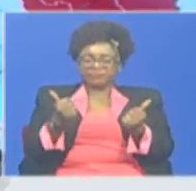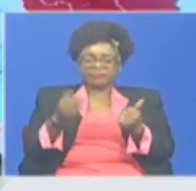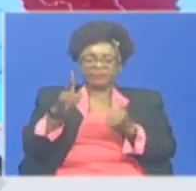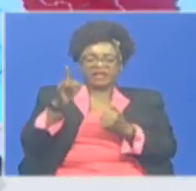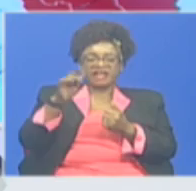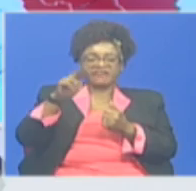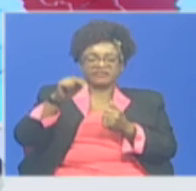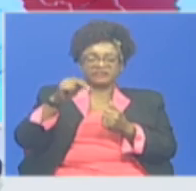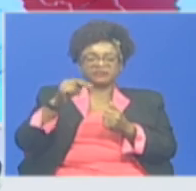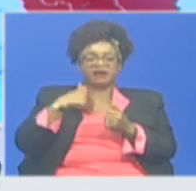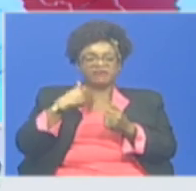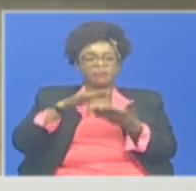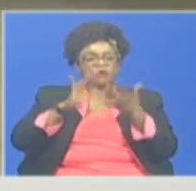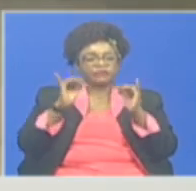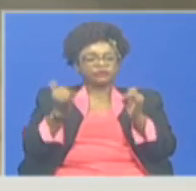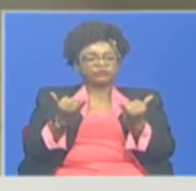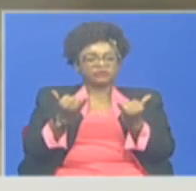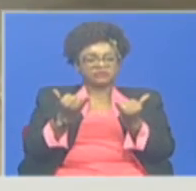now reports.